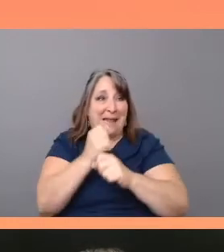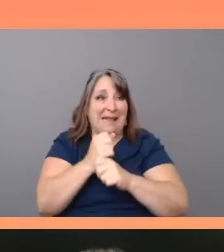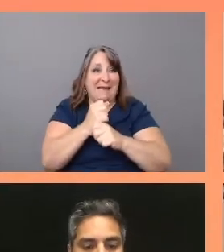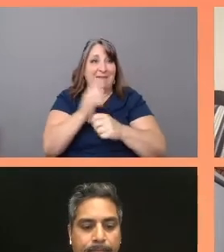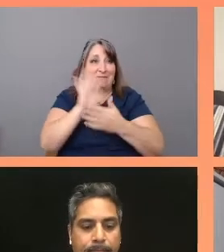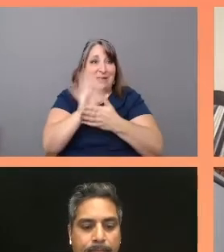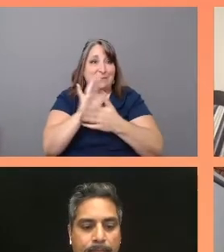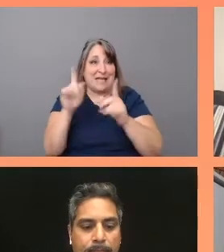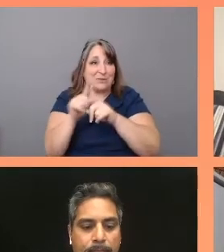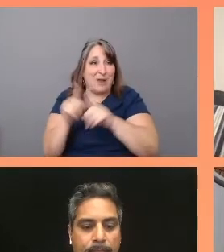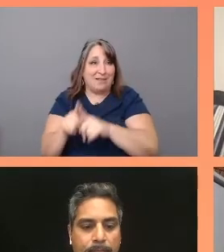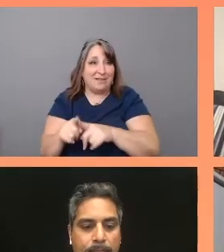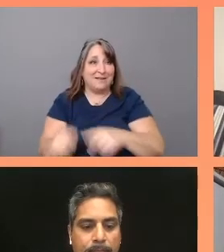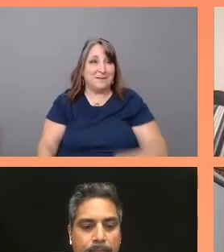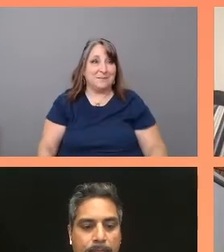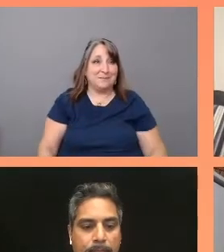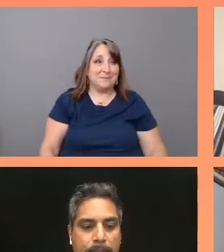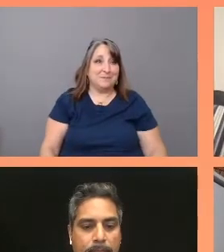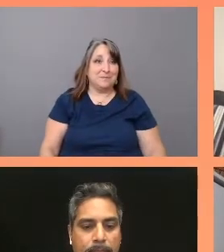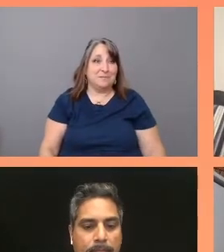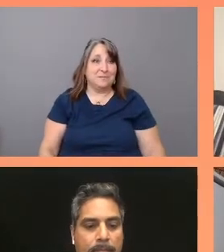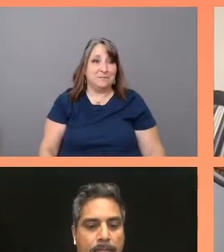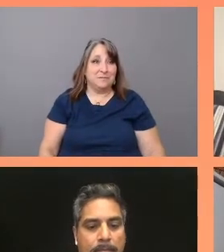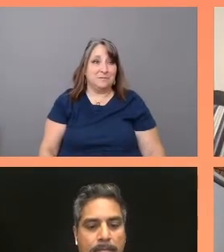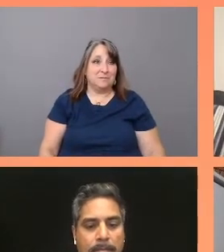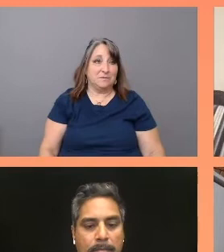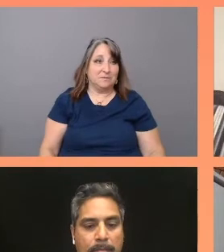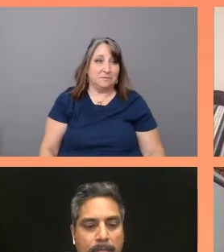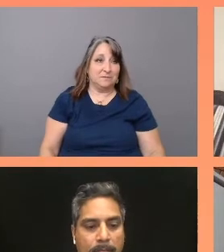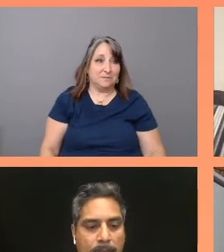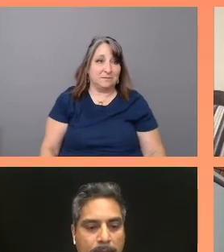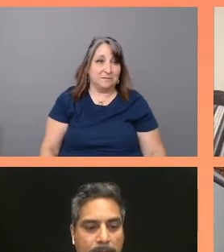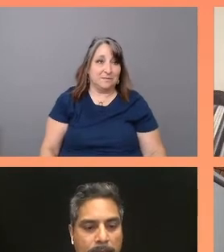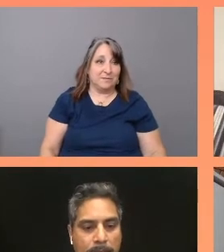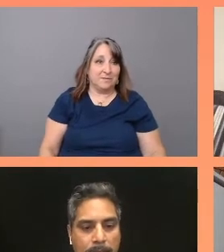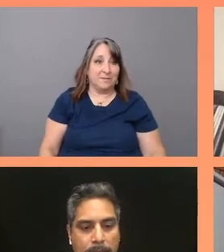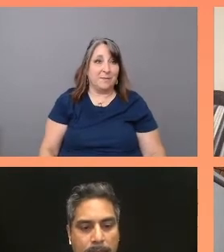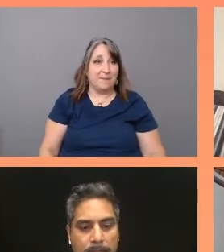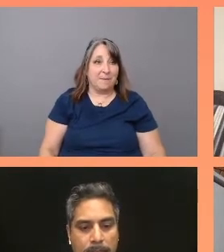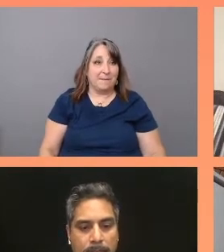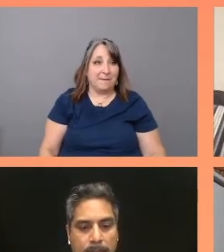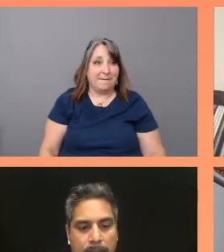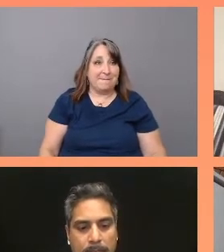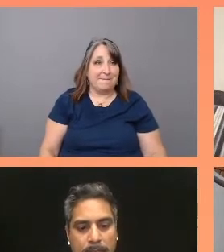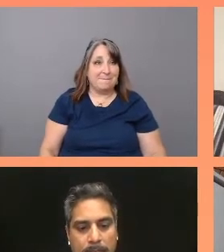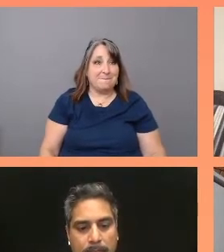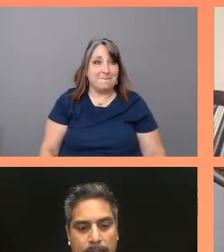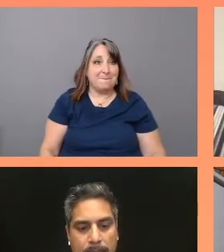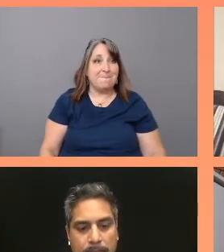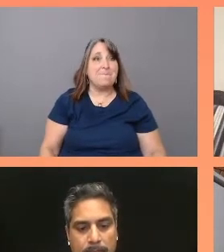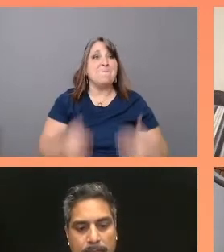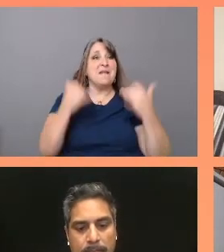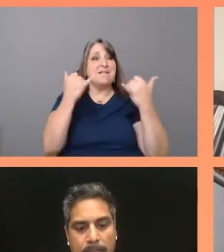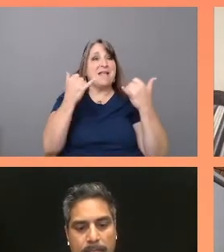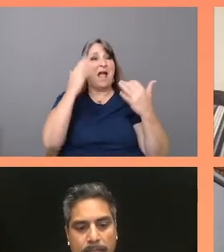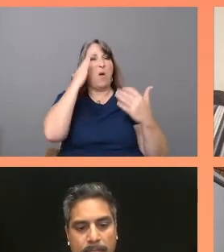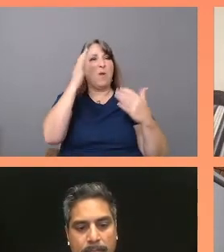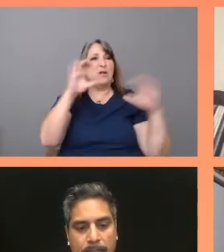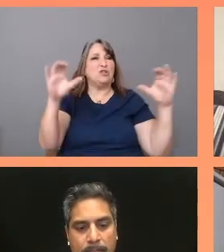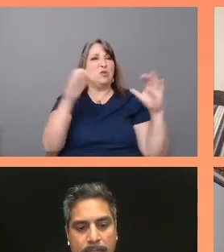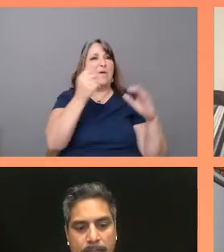Thank you all. We're going to take a couple questions